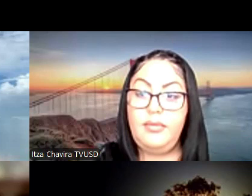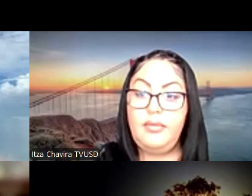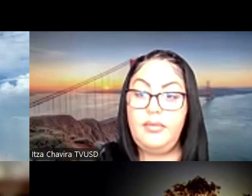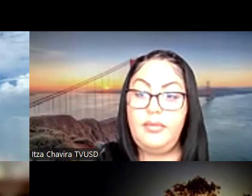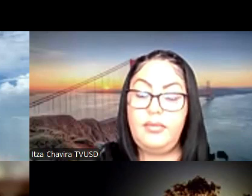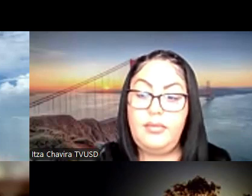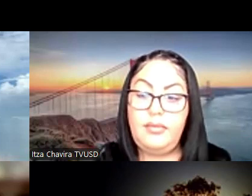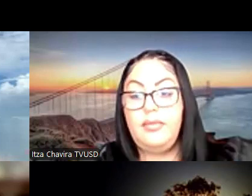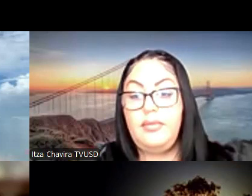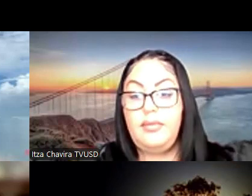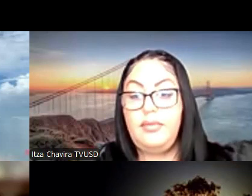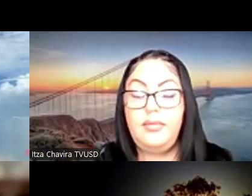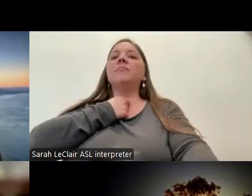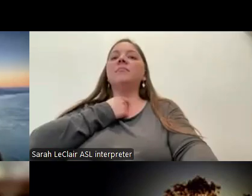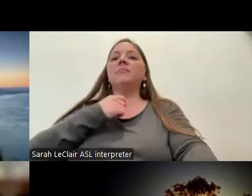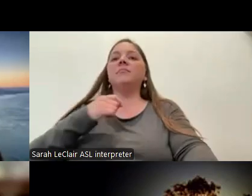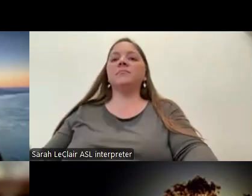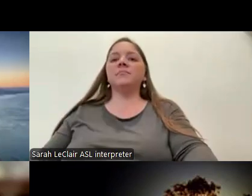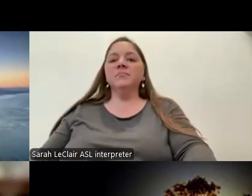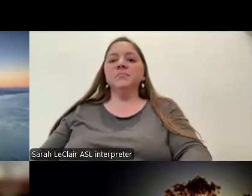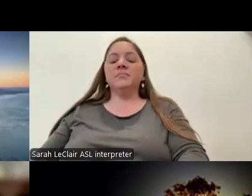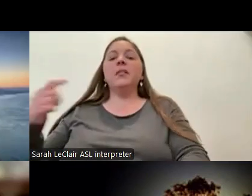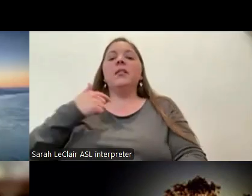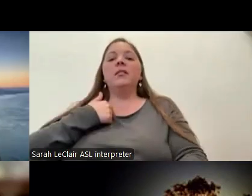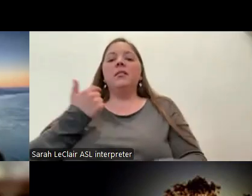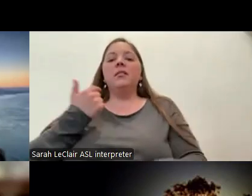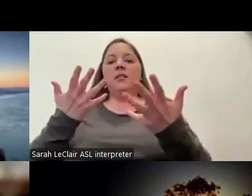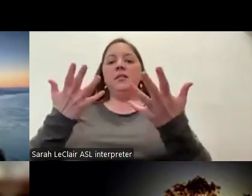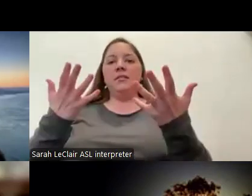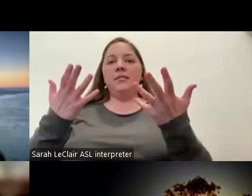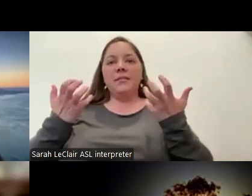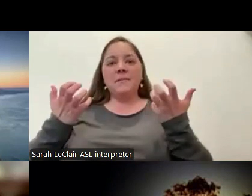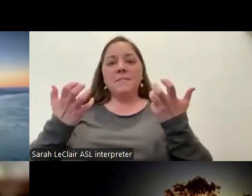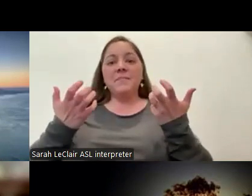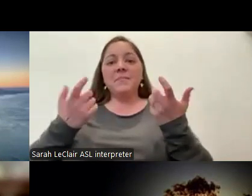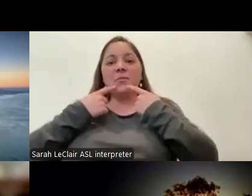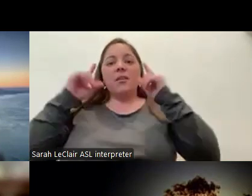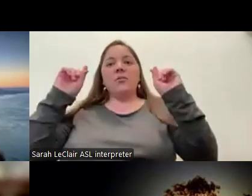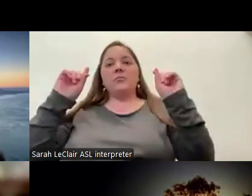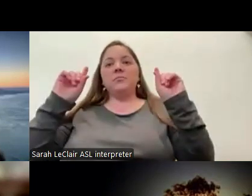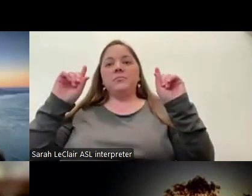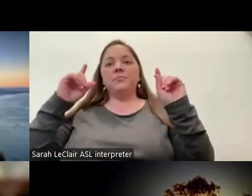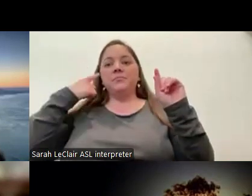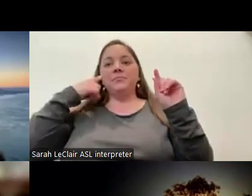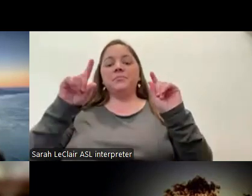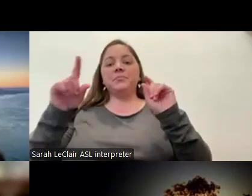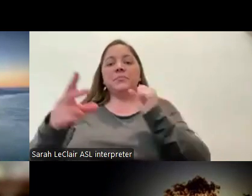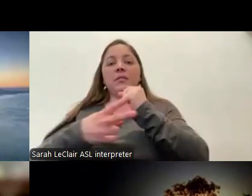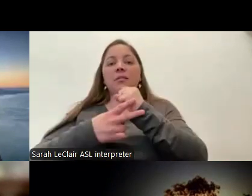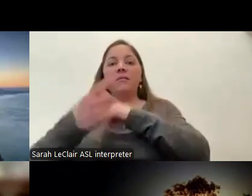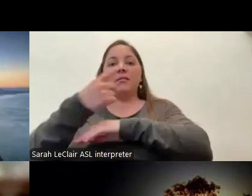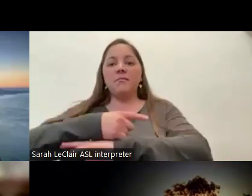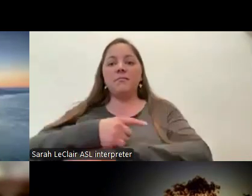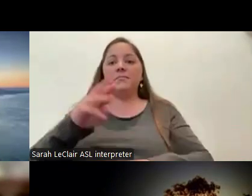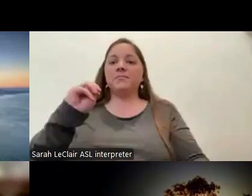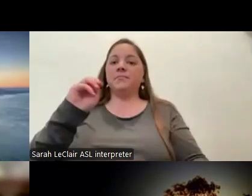Appreciate it. Rachel. I just wanted to give an announcement to save the day. I know